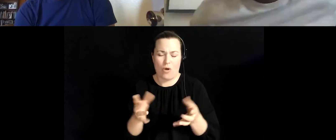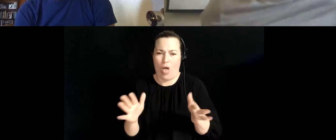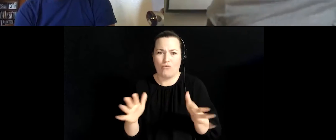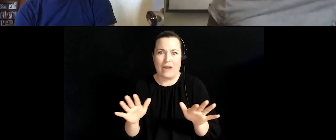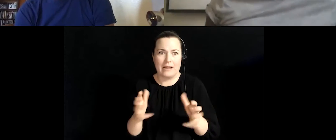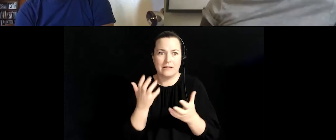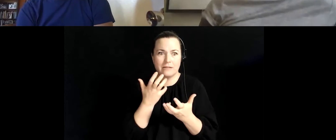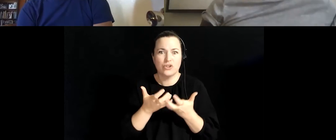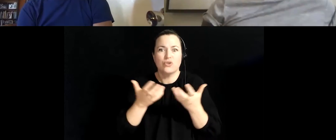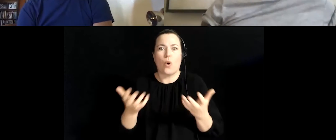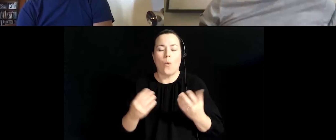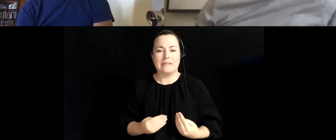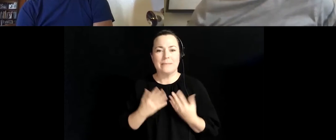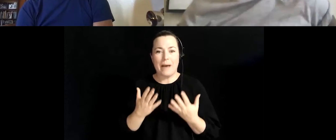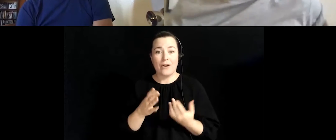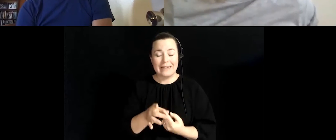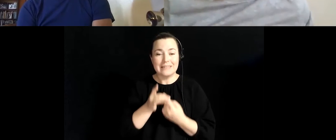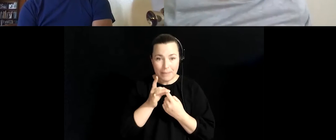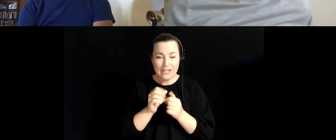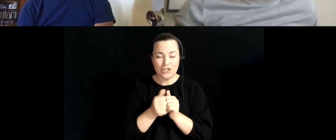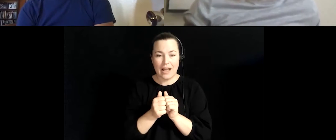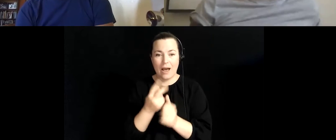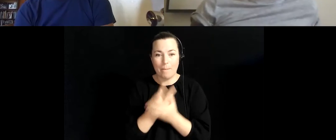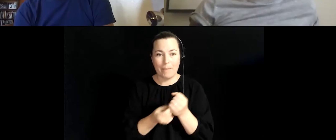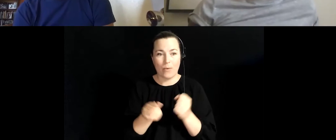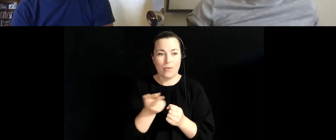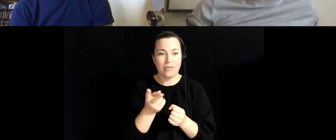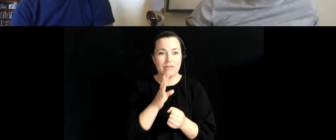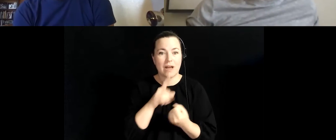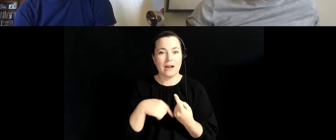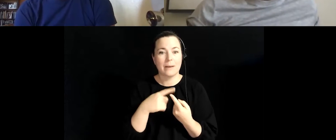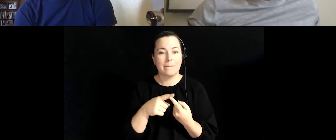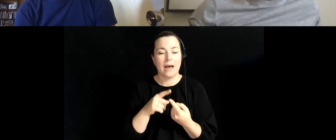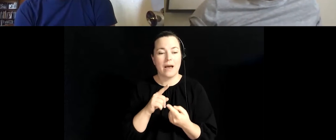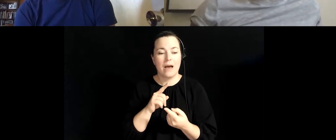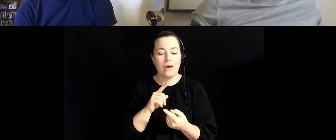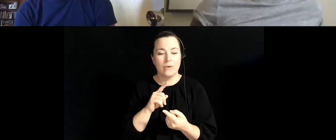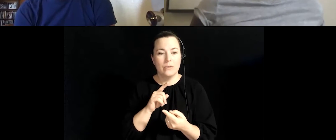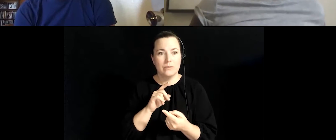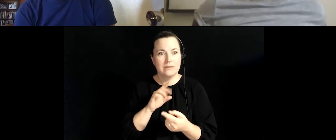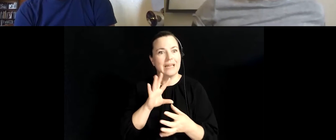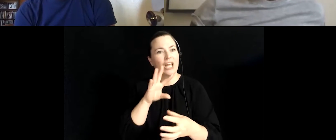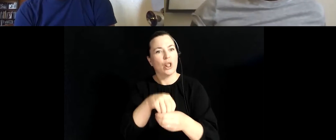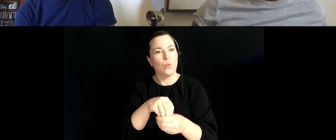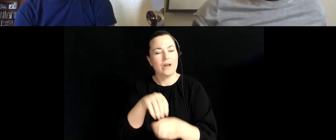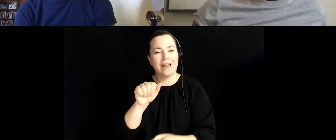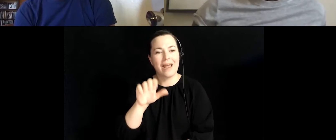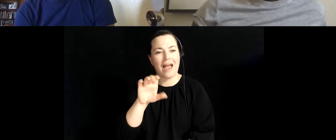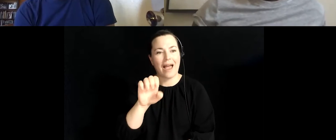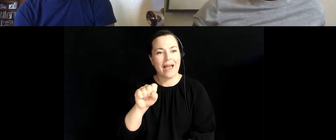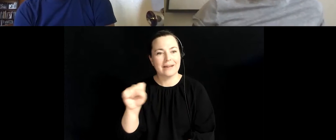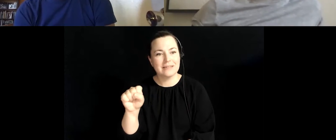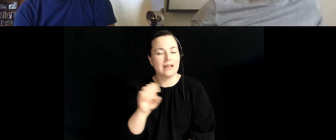least, especially how both of you spoke about including this access or allyship so richly in